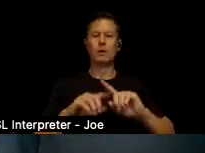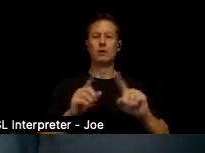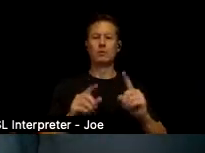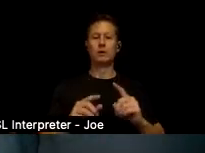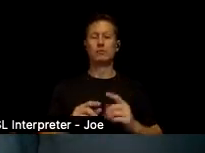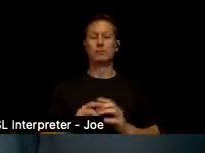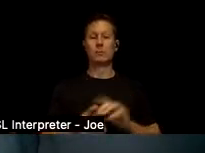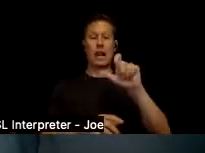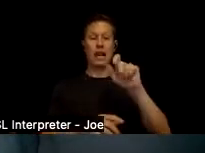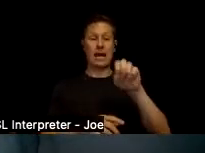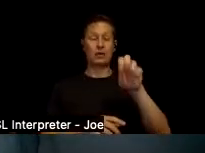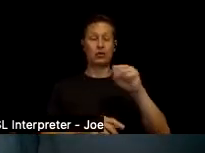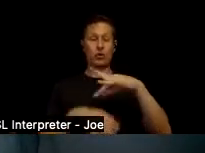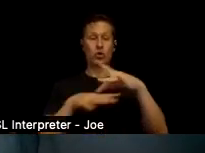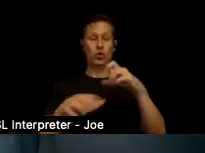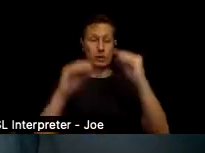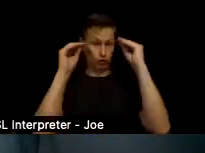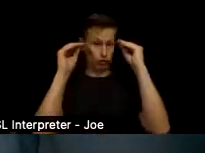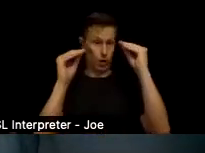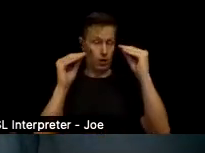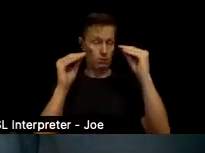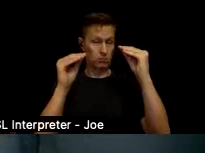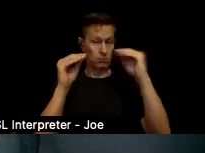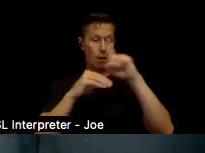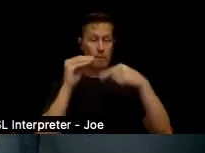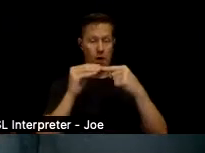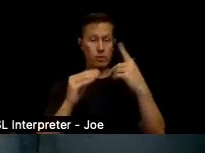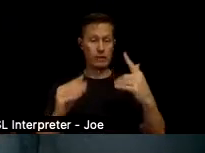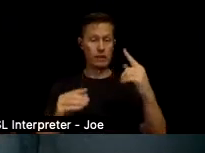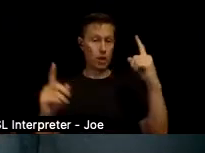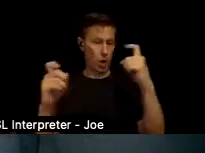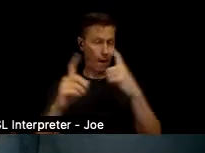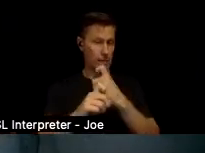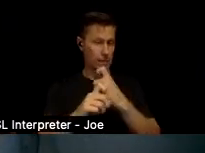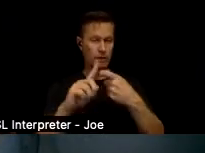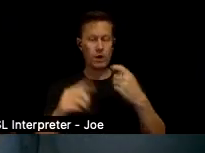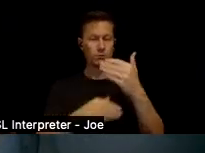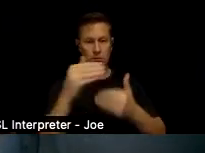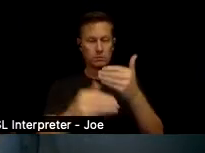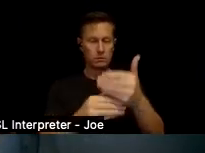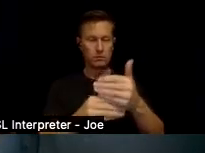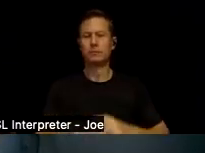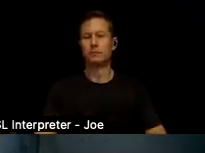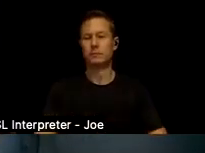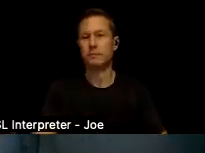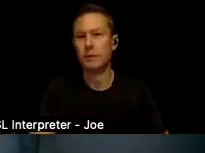slide, and talk a little bit about the complexity of the sequence and what it illustrated.